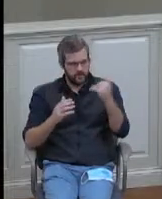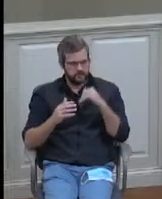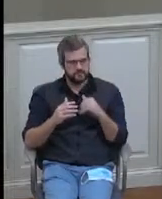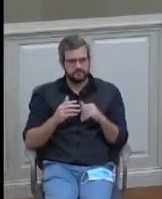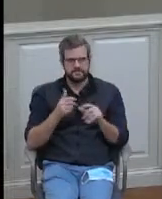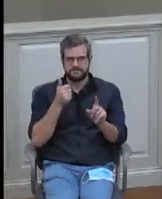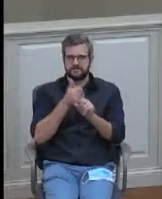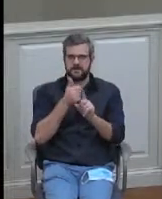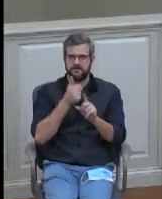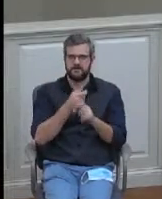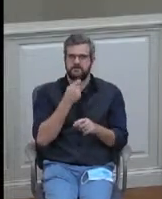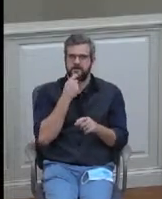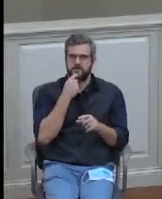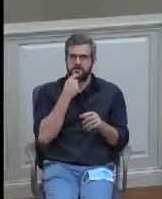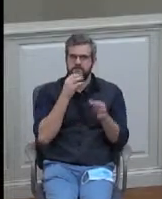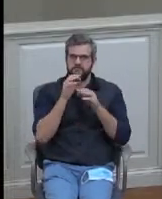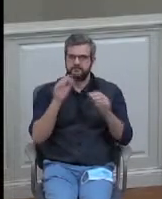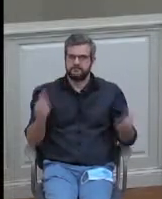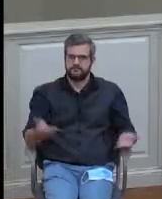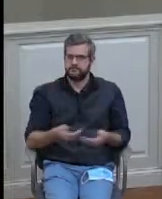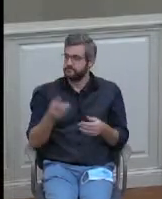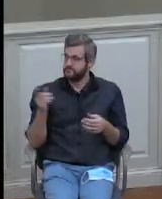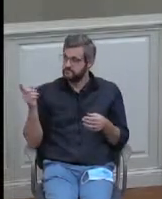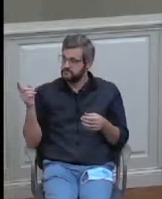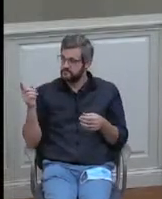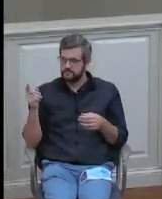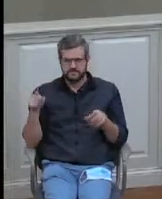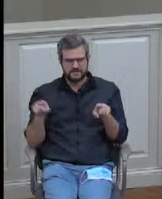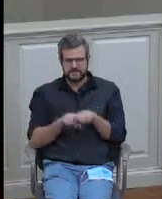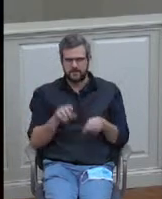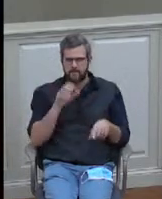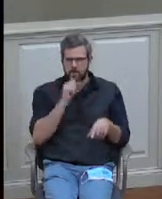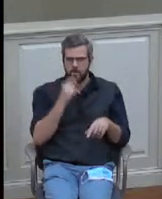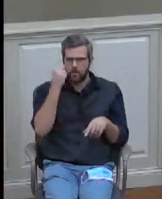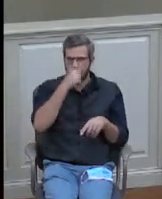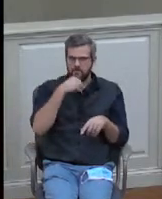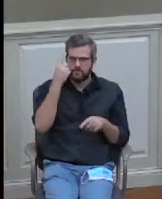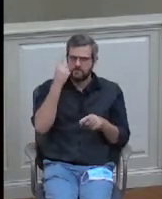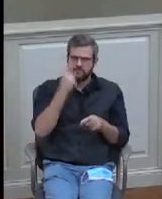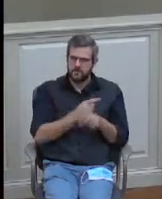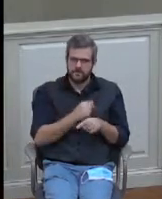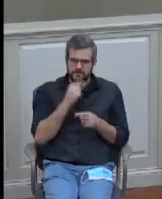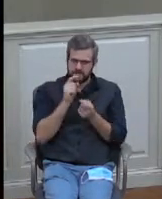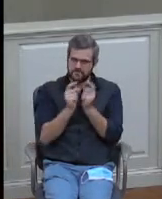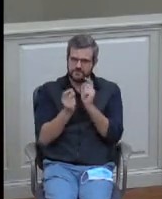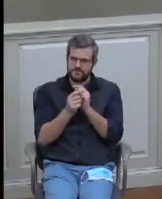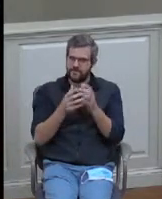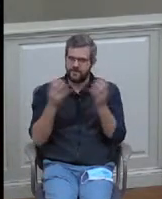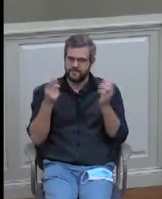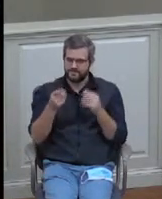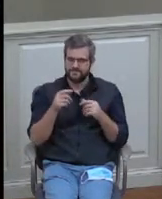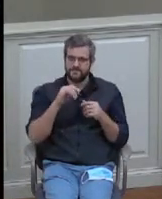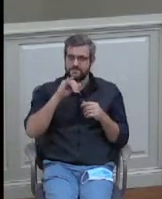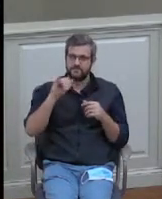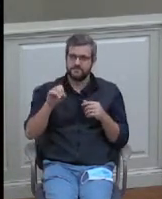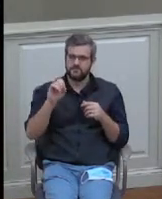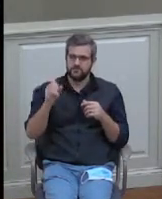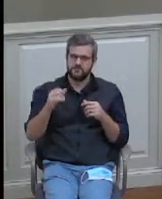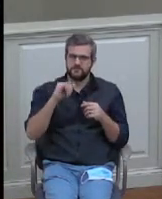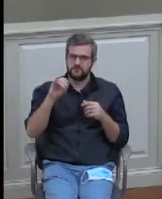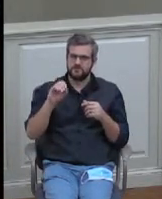to introduce himself again to the That's the same community. old face. It's a You similar said it's not. face. It's not changed a lot. Josh